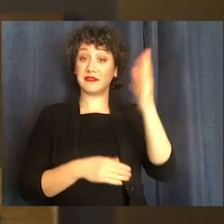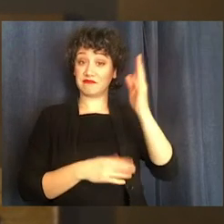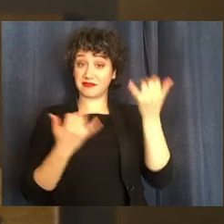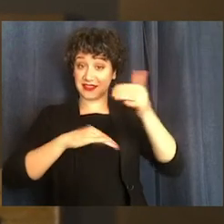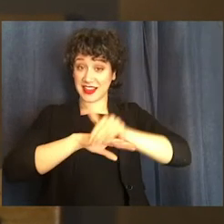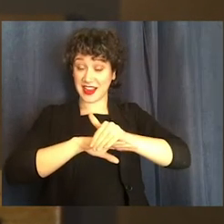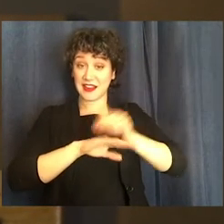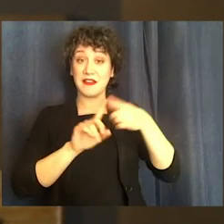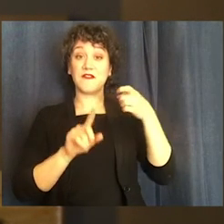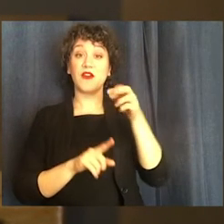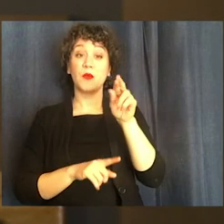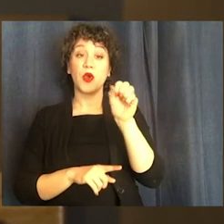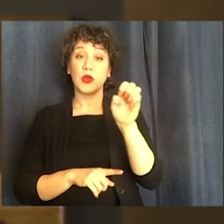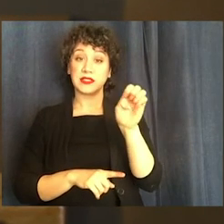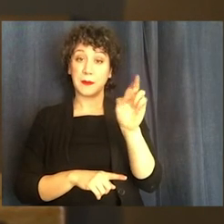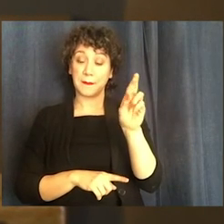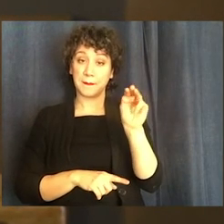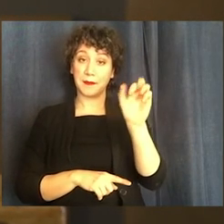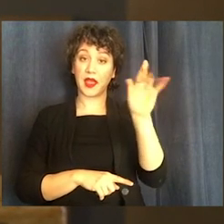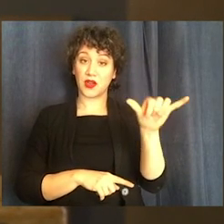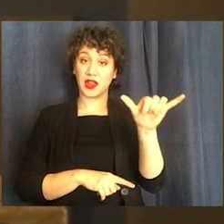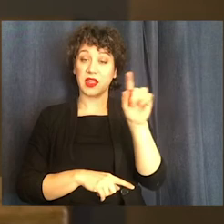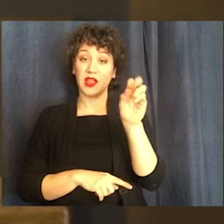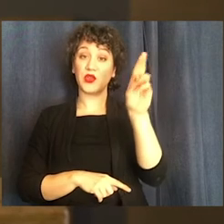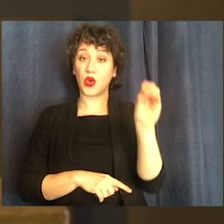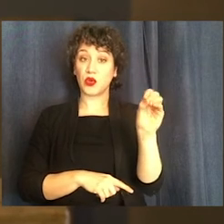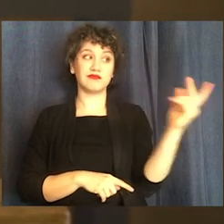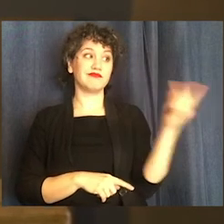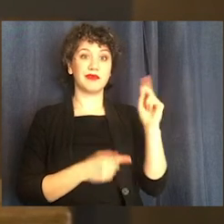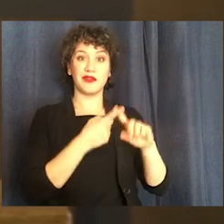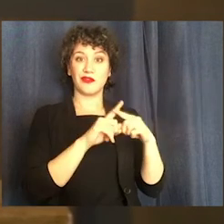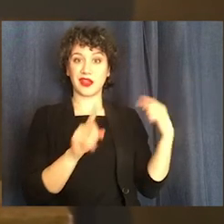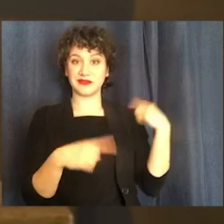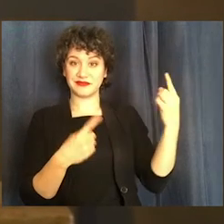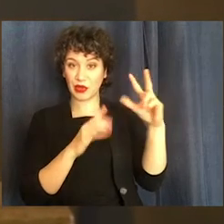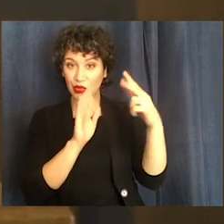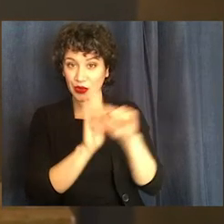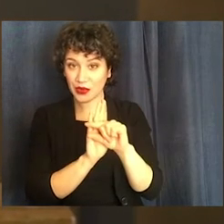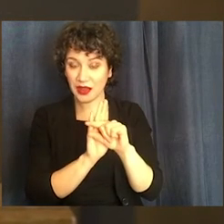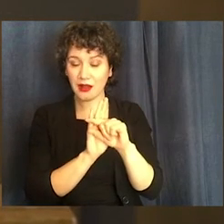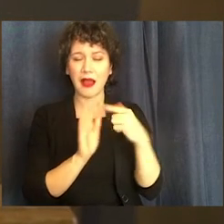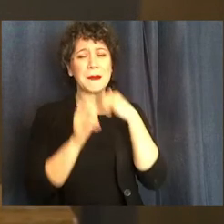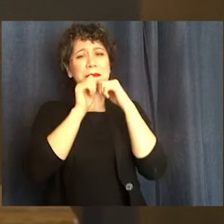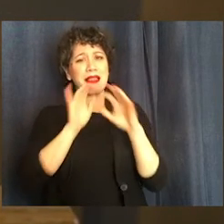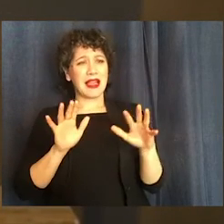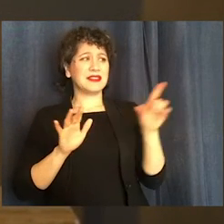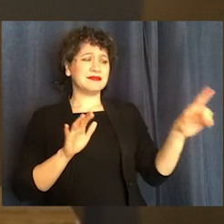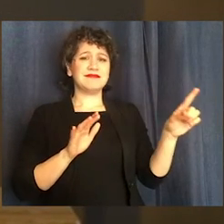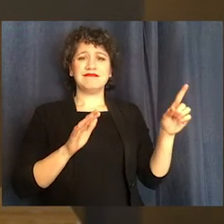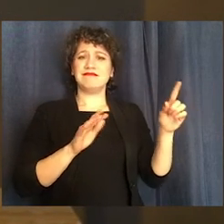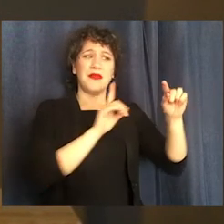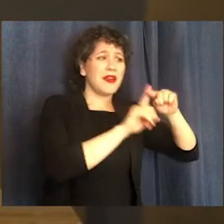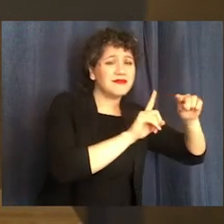have such an optimistic, generous, and incredibly strong friend like her. Rosie is a versatile athlete and